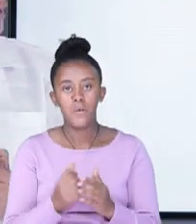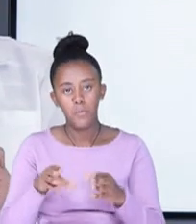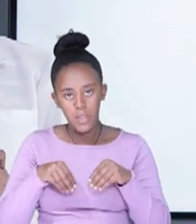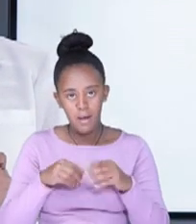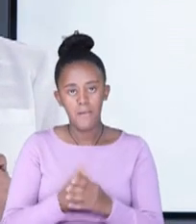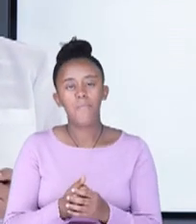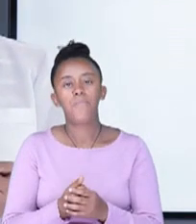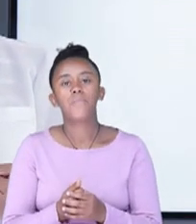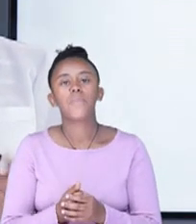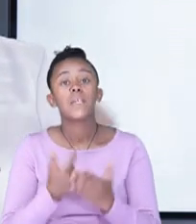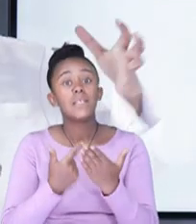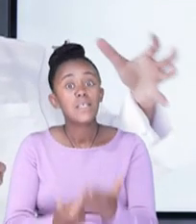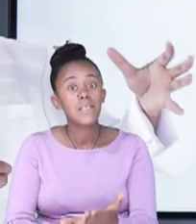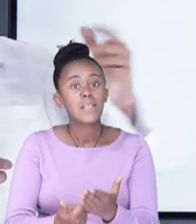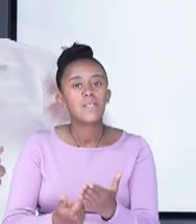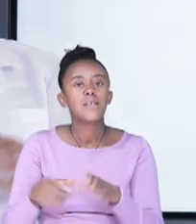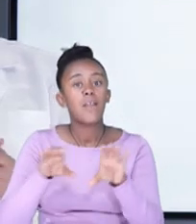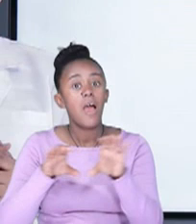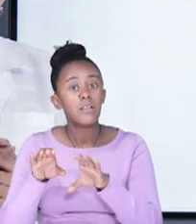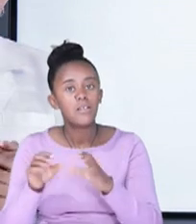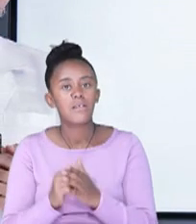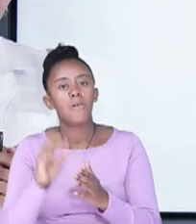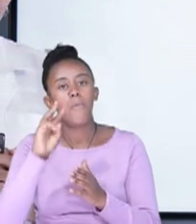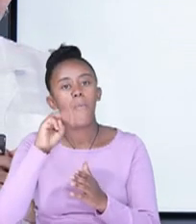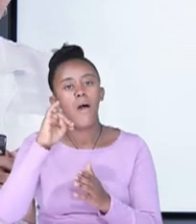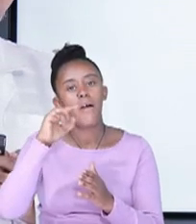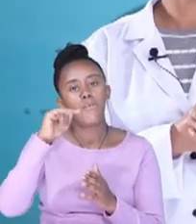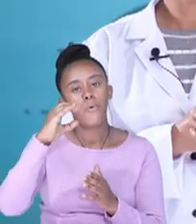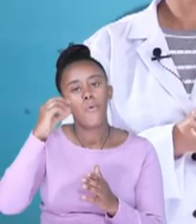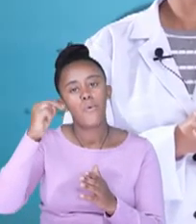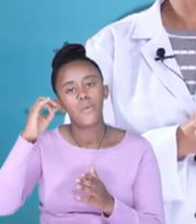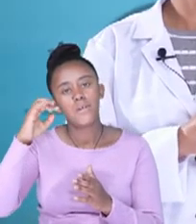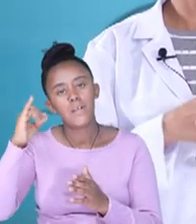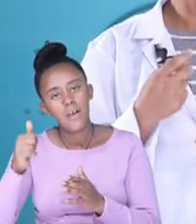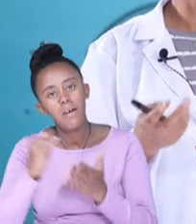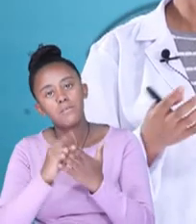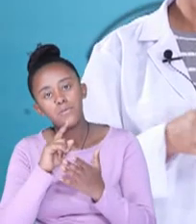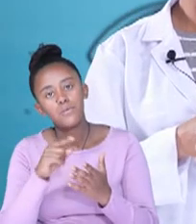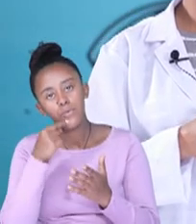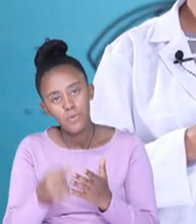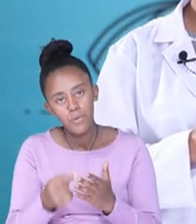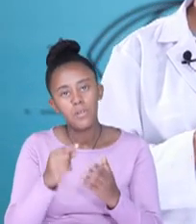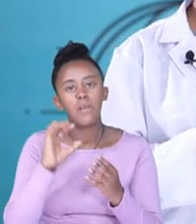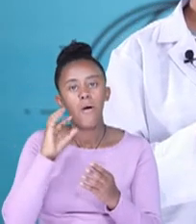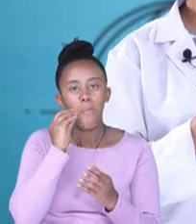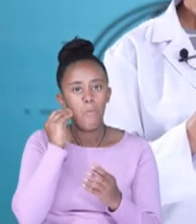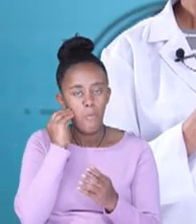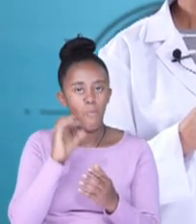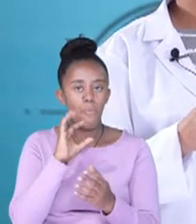take. And this reaction occurs in the mitochondria, and it is known as the powerhouse of the